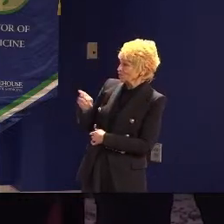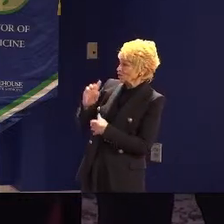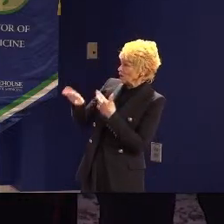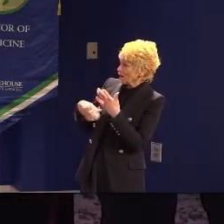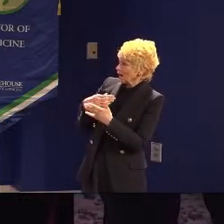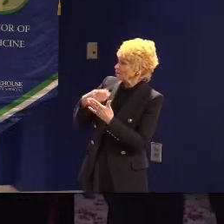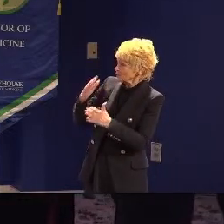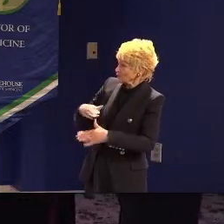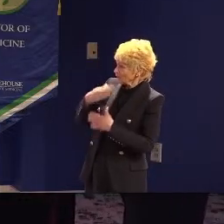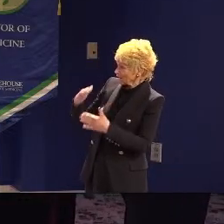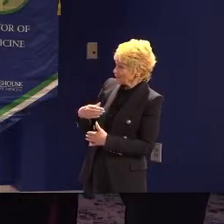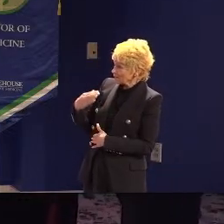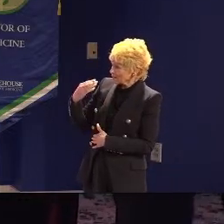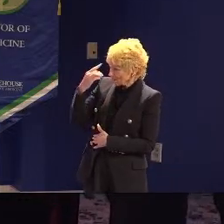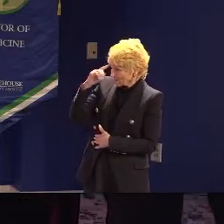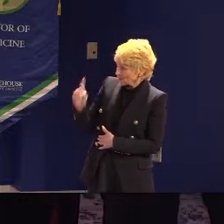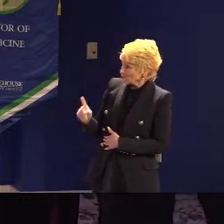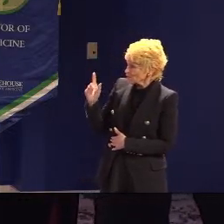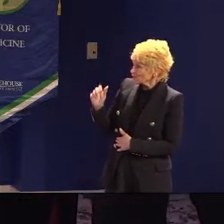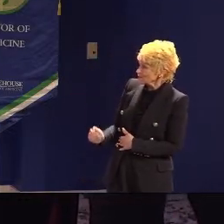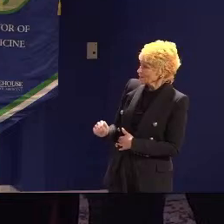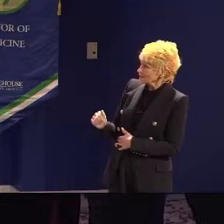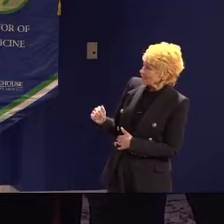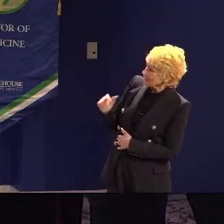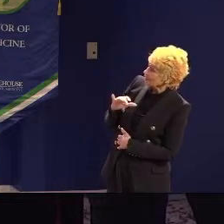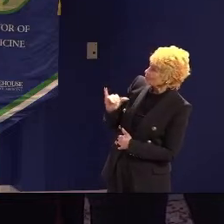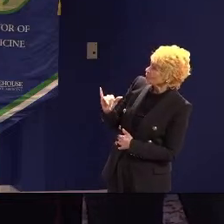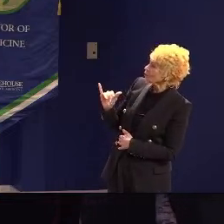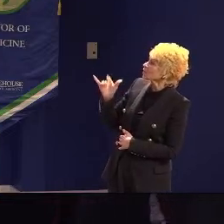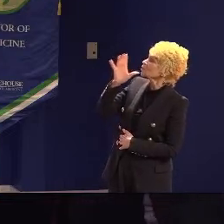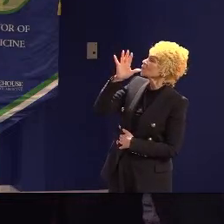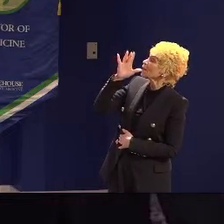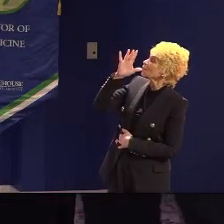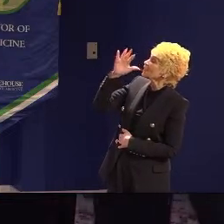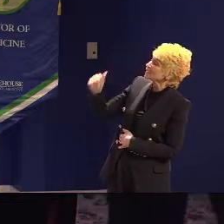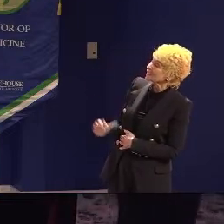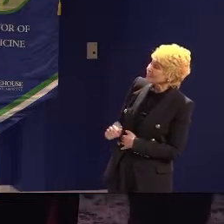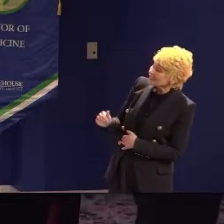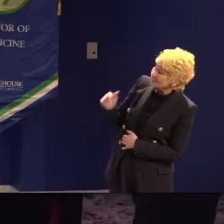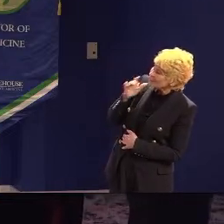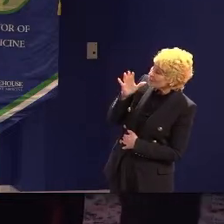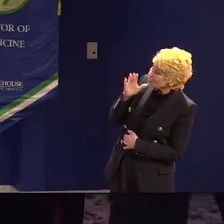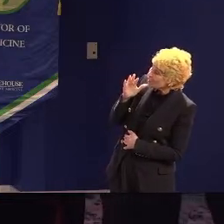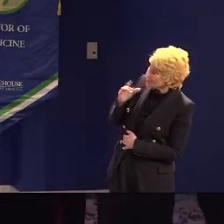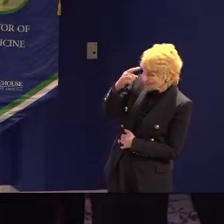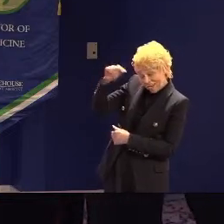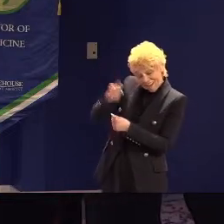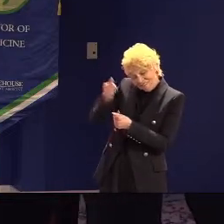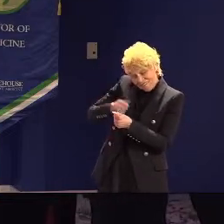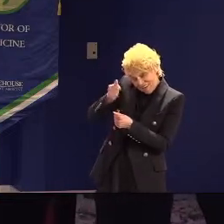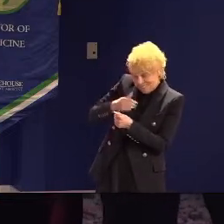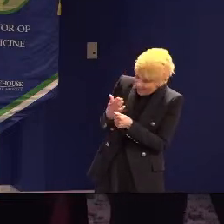my application. And last but certainly not least, my mommy, who's my